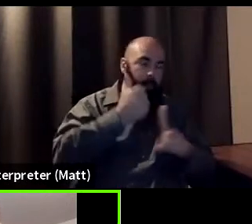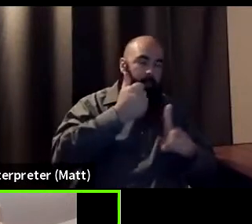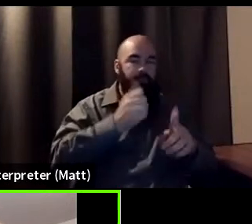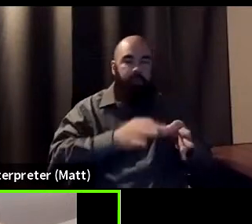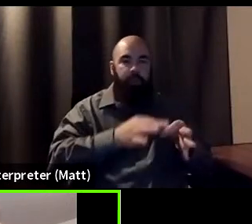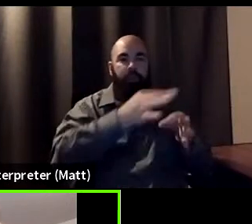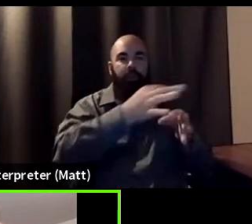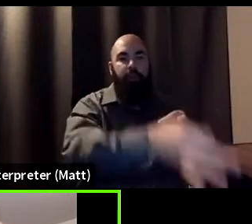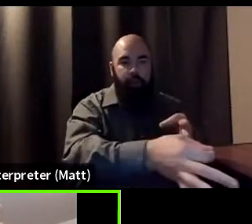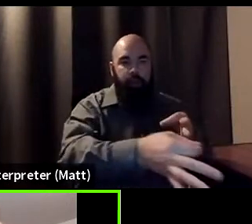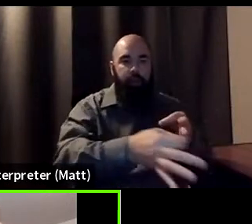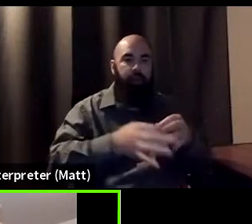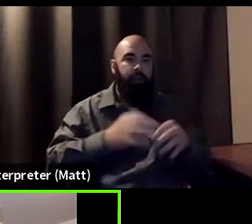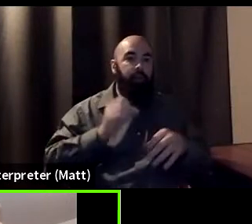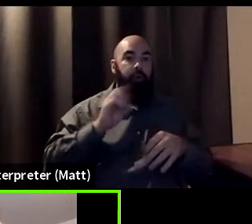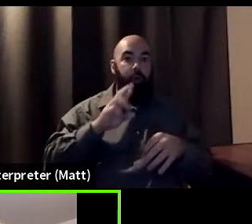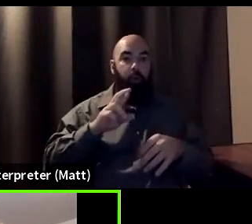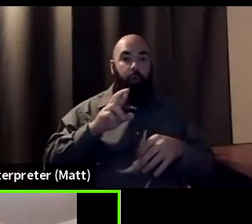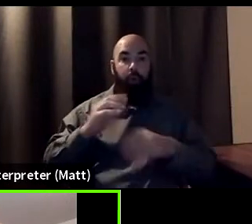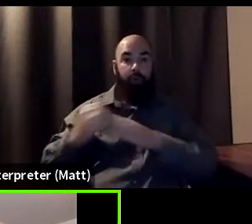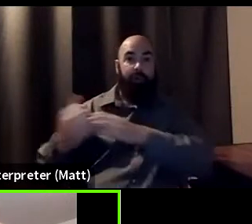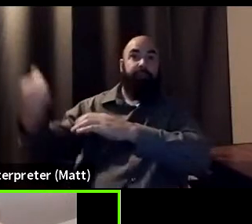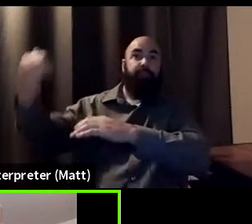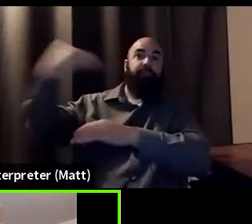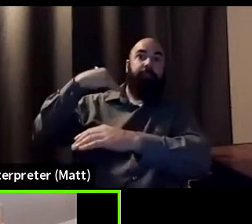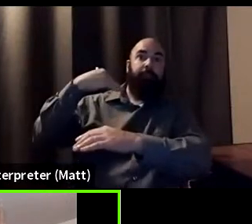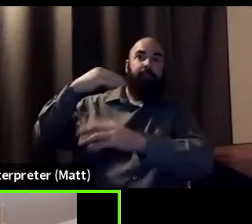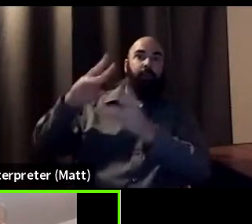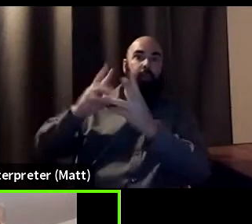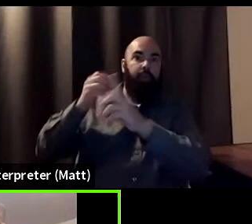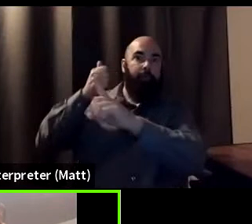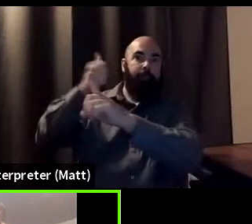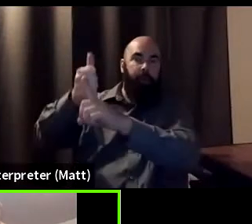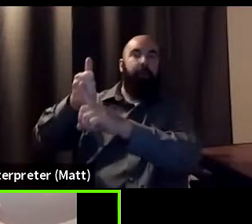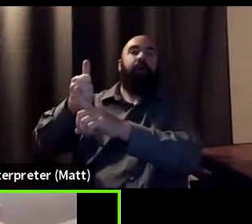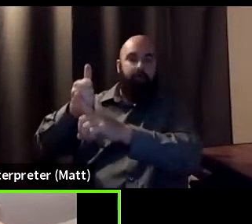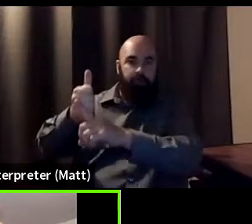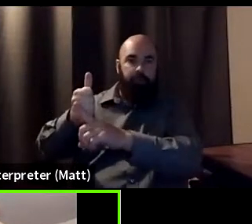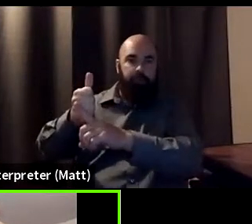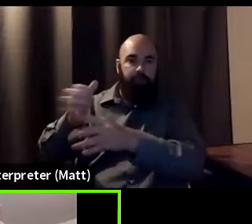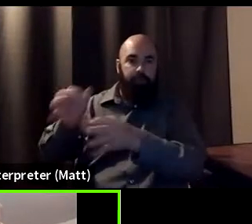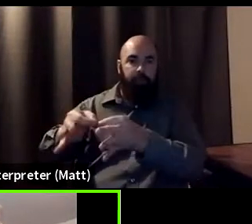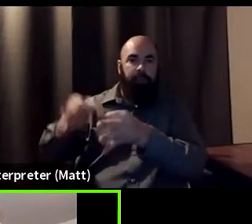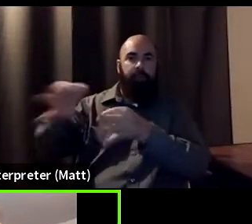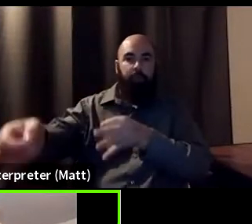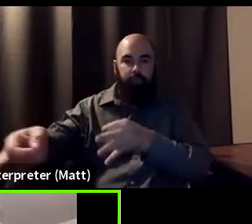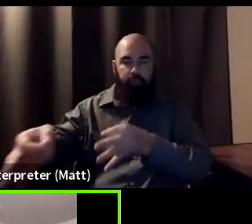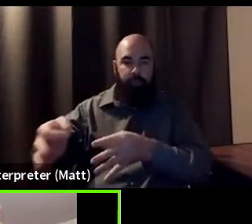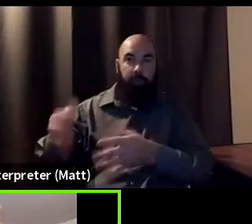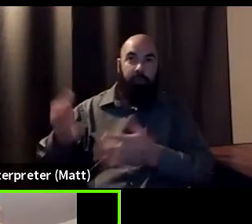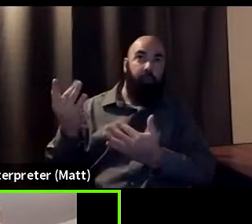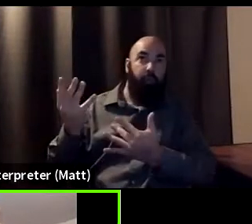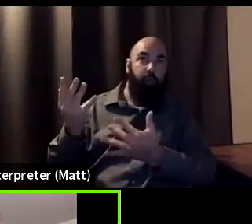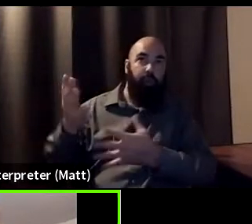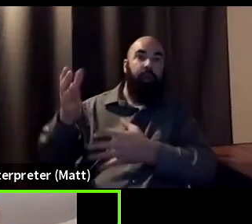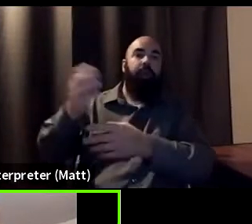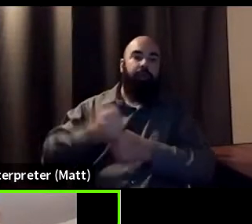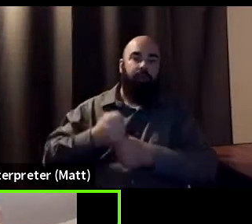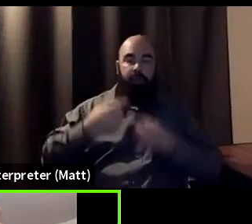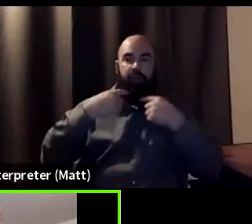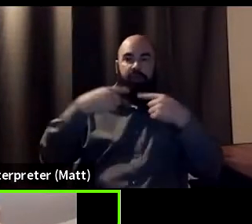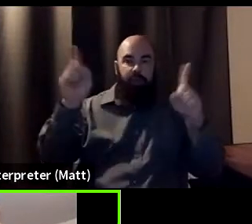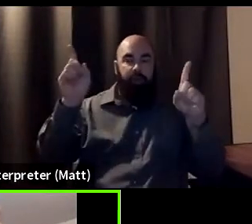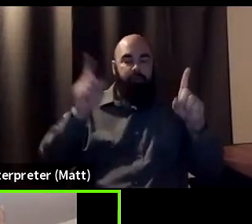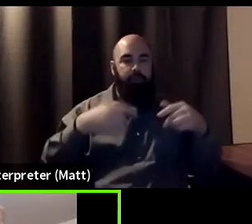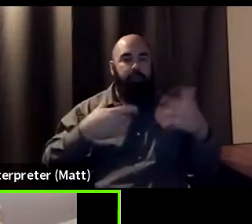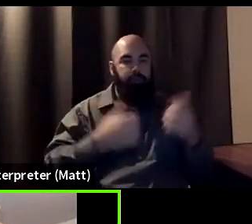delays of either vaccine or supplies or both, and you can't administer one without the other. So